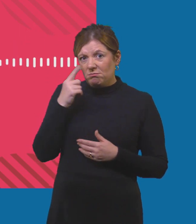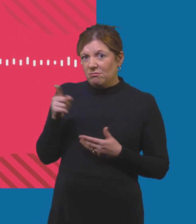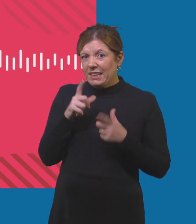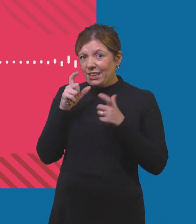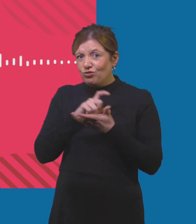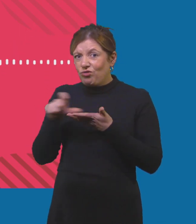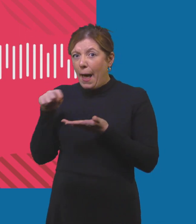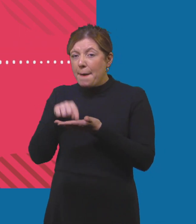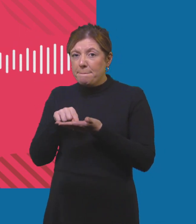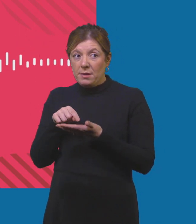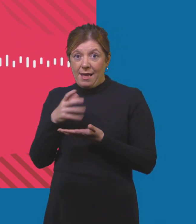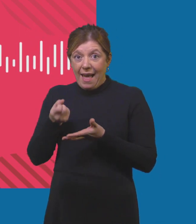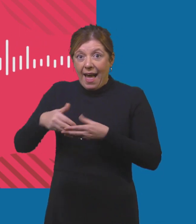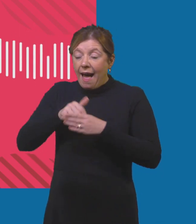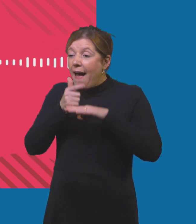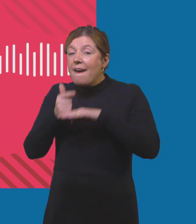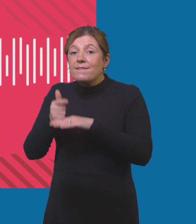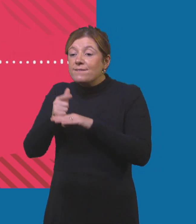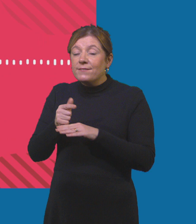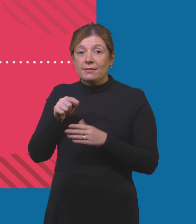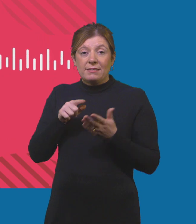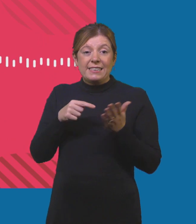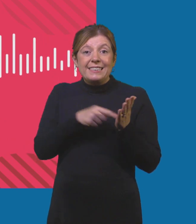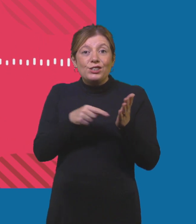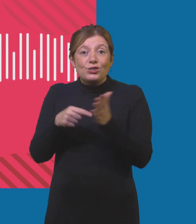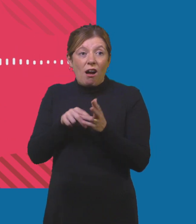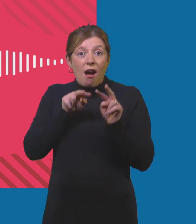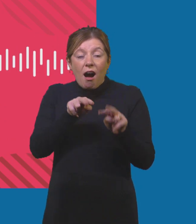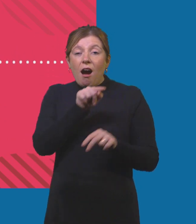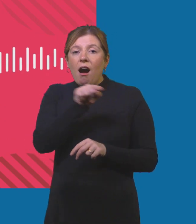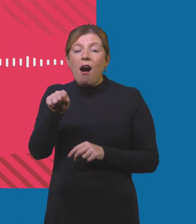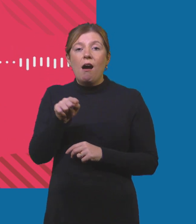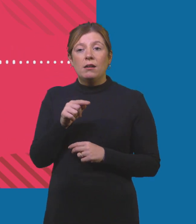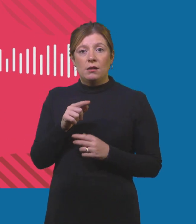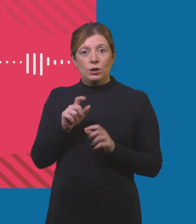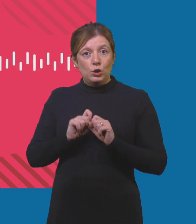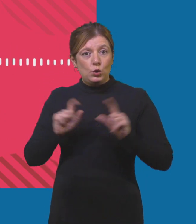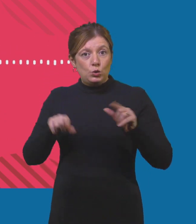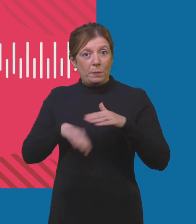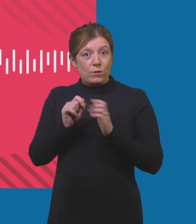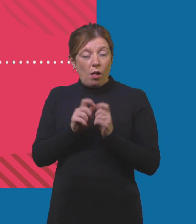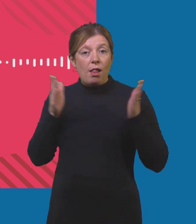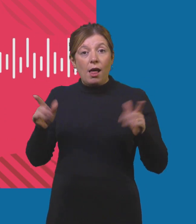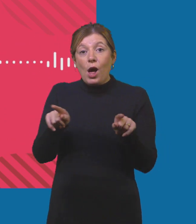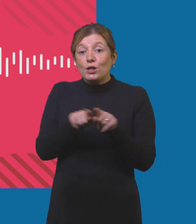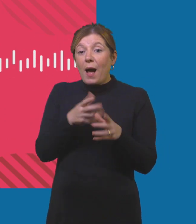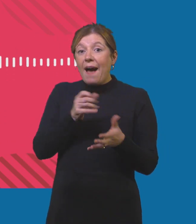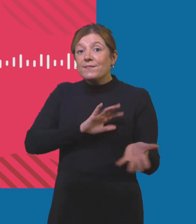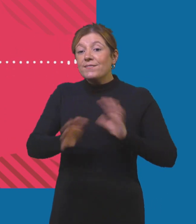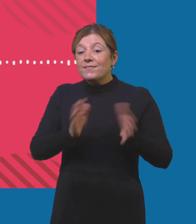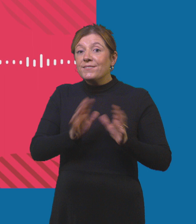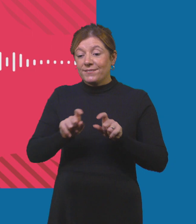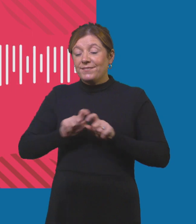Instagram. For some behind the scenes content, follow us on TikTok and watch the full video on YouTube. And I'd like to add that there's a BSL version and a